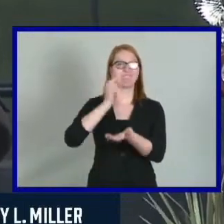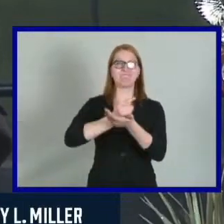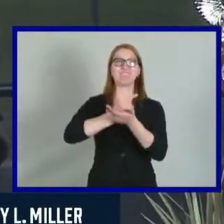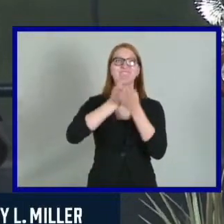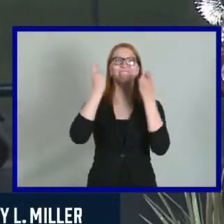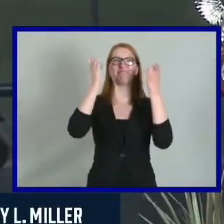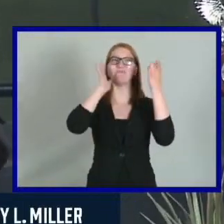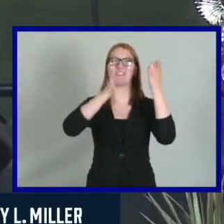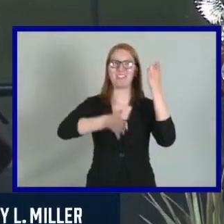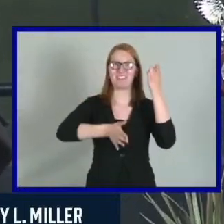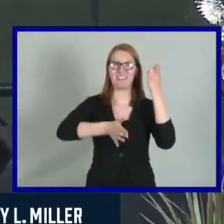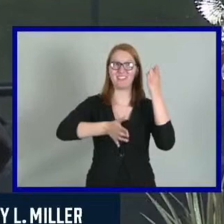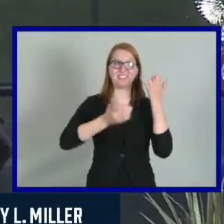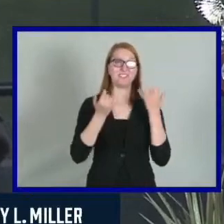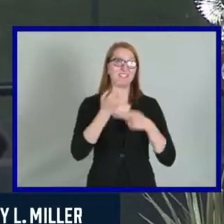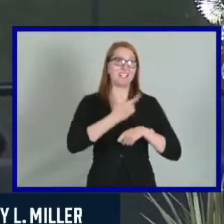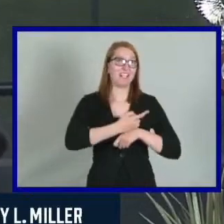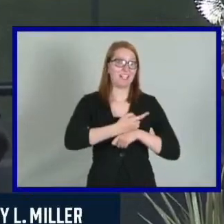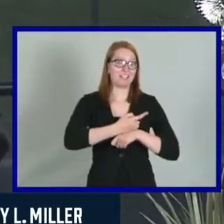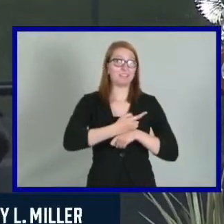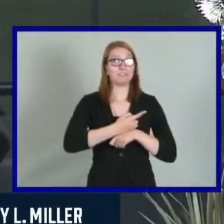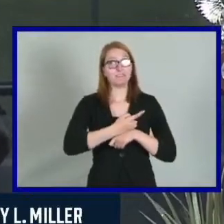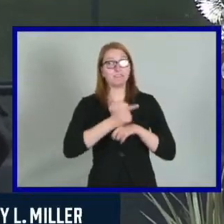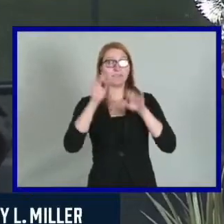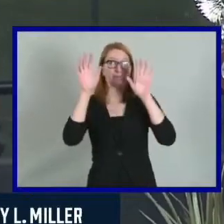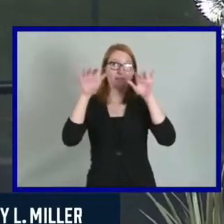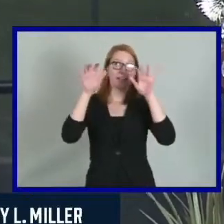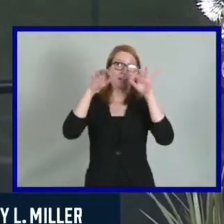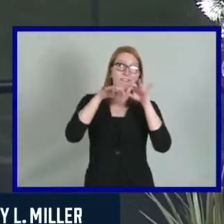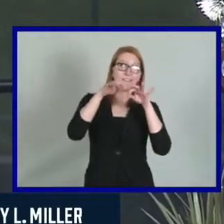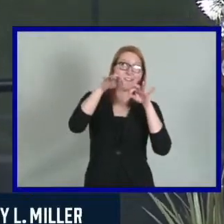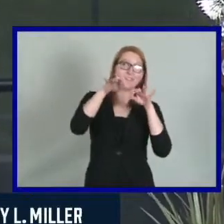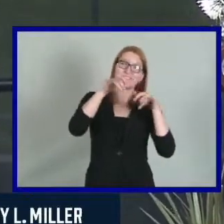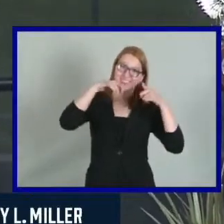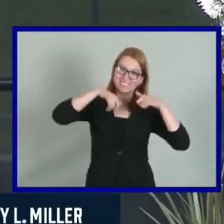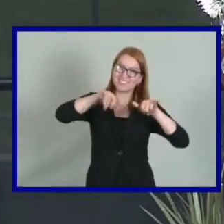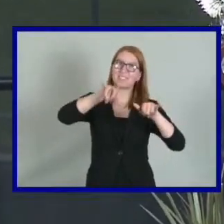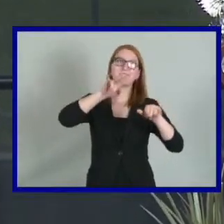after a short rain delay, we deliver on that promise.